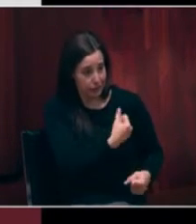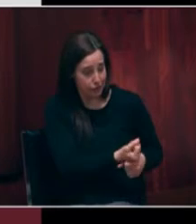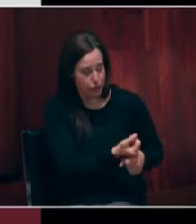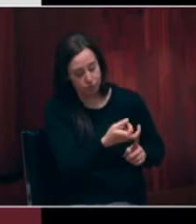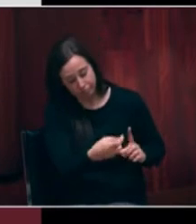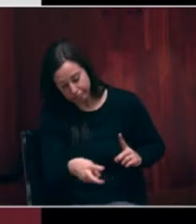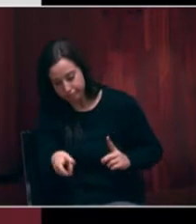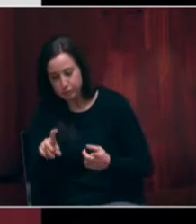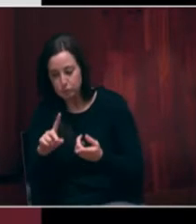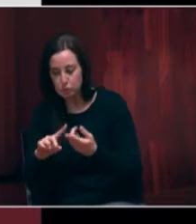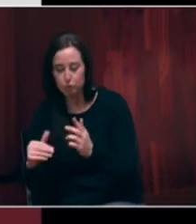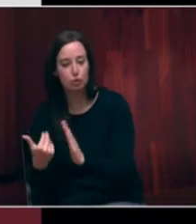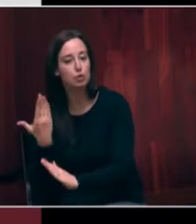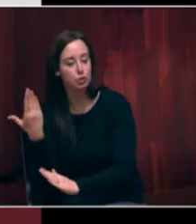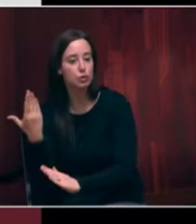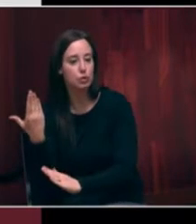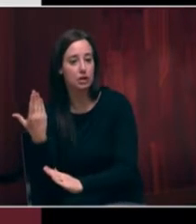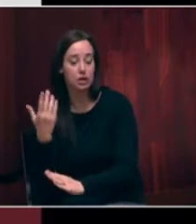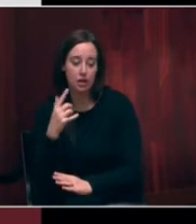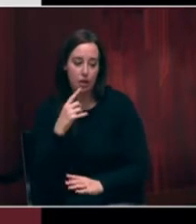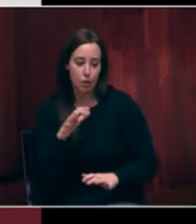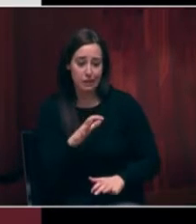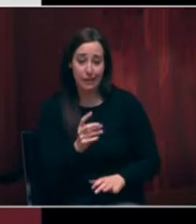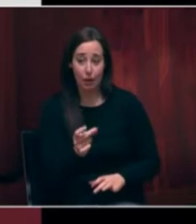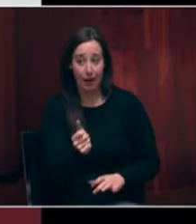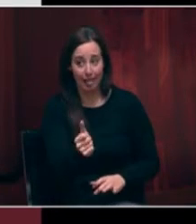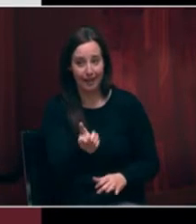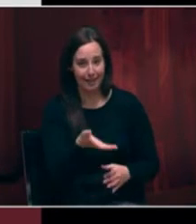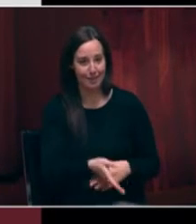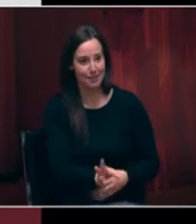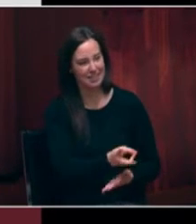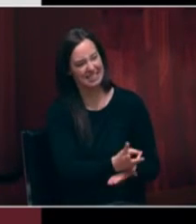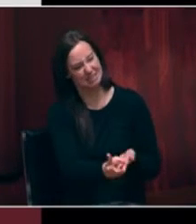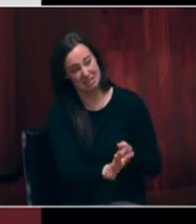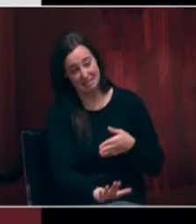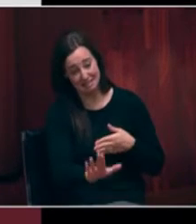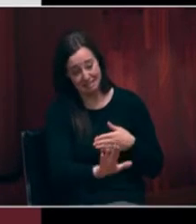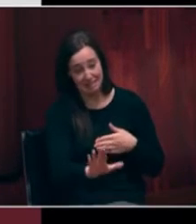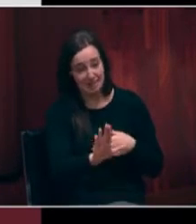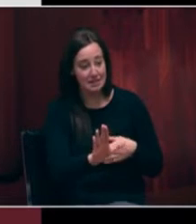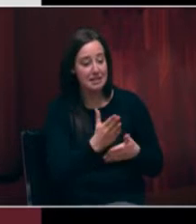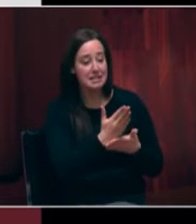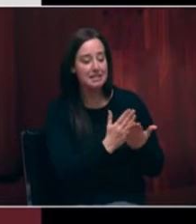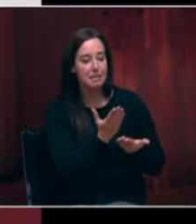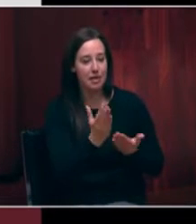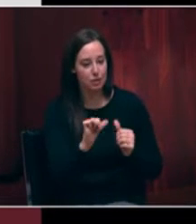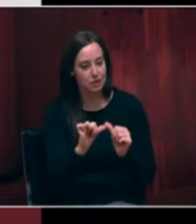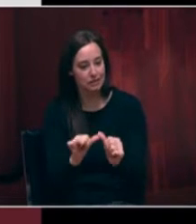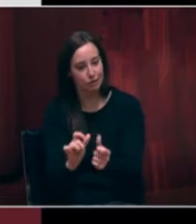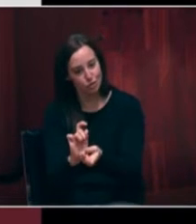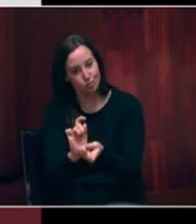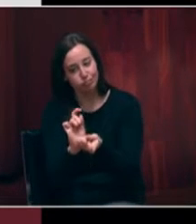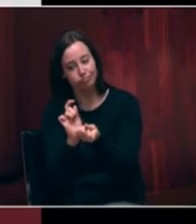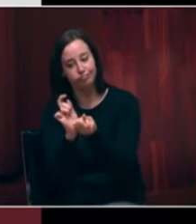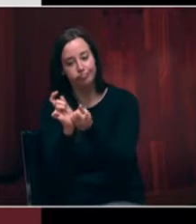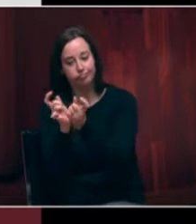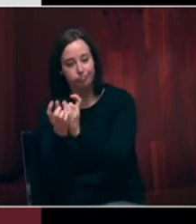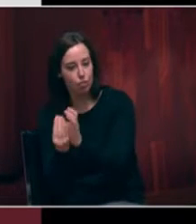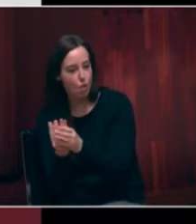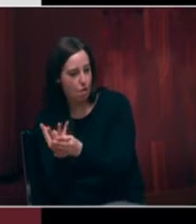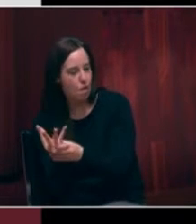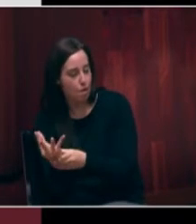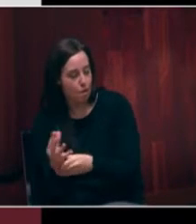transition over a really rapid time frame, roughly 6 weeks. So you'll see some things continue to evolve from us, but I wanted to go through a few